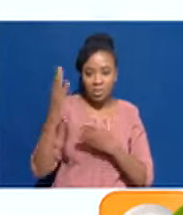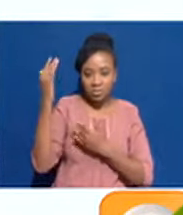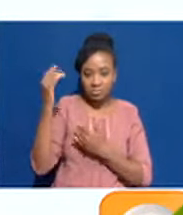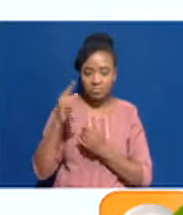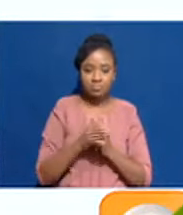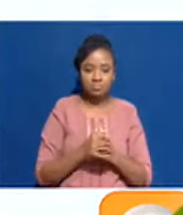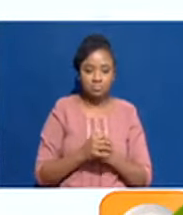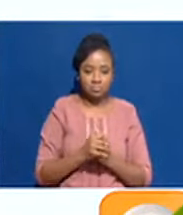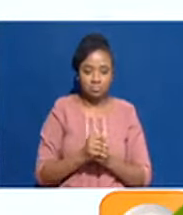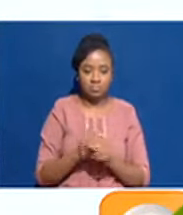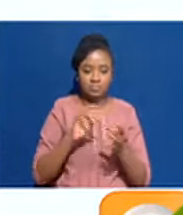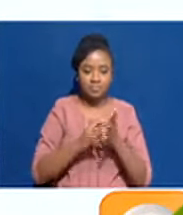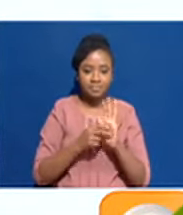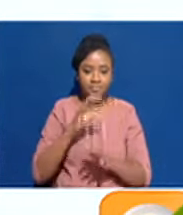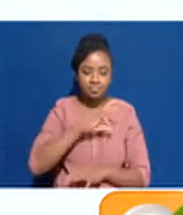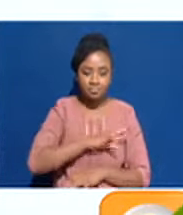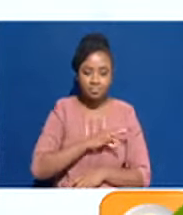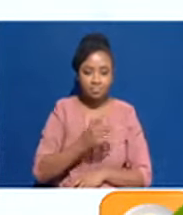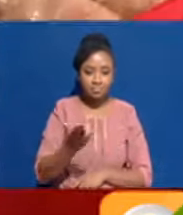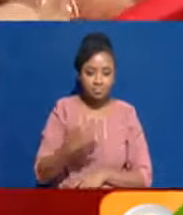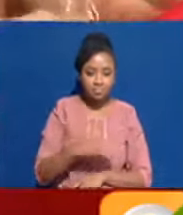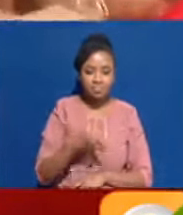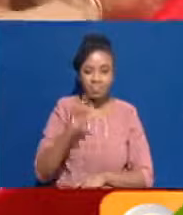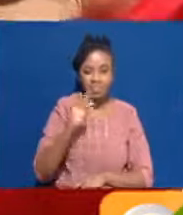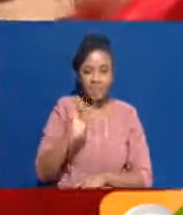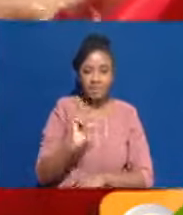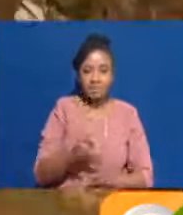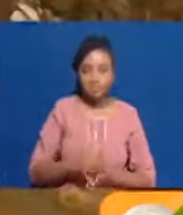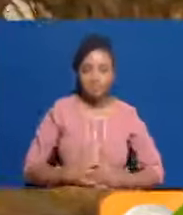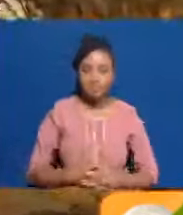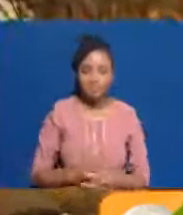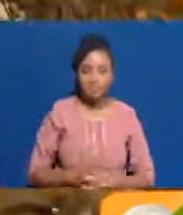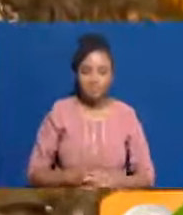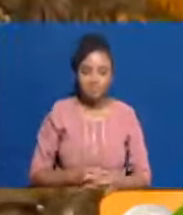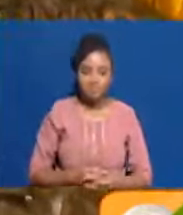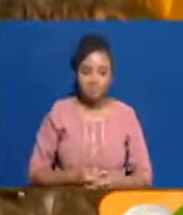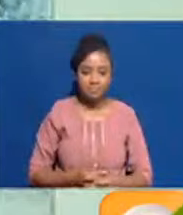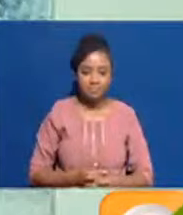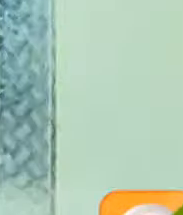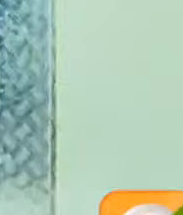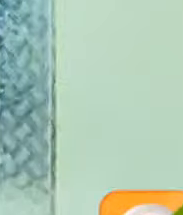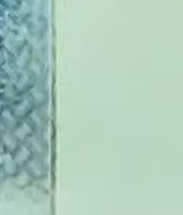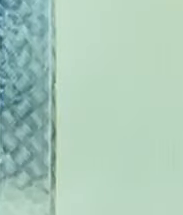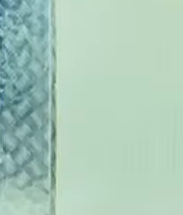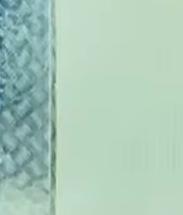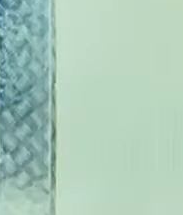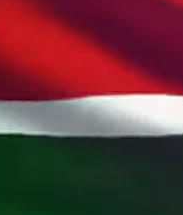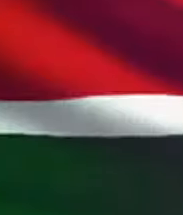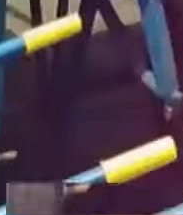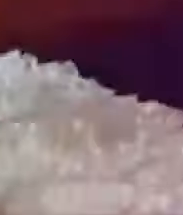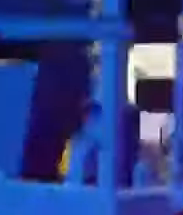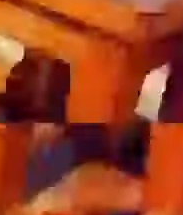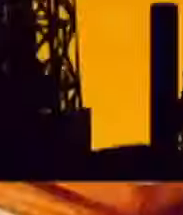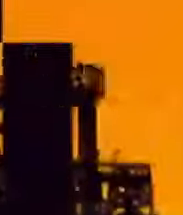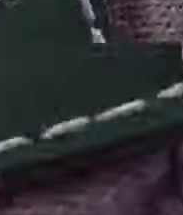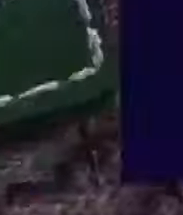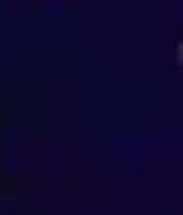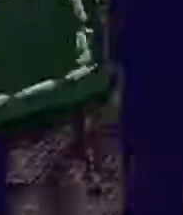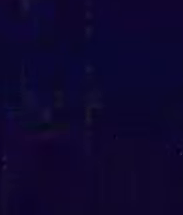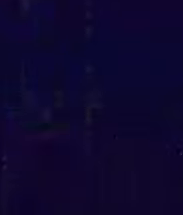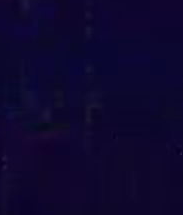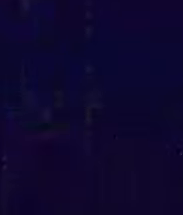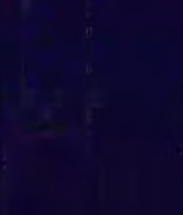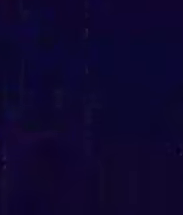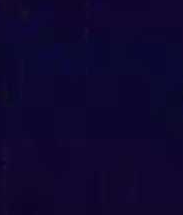and therefore their returns are likely to be less. Edward Chweya, Made in Kenya, Citizen TV. Made in